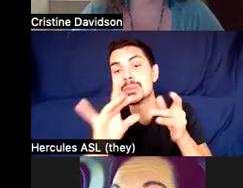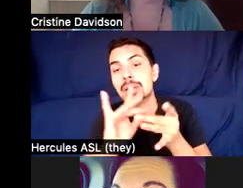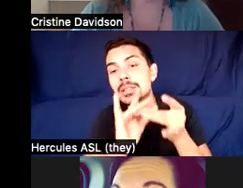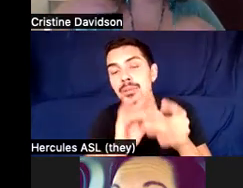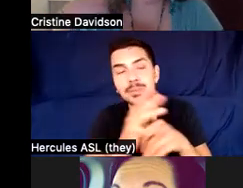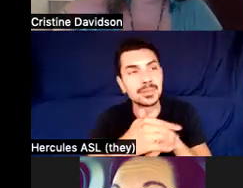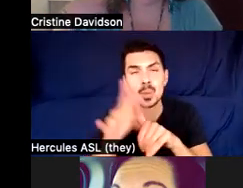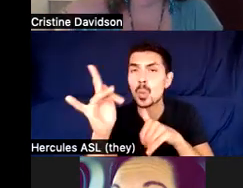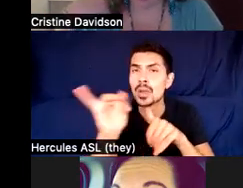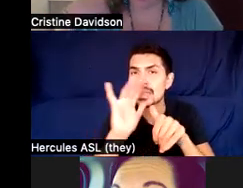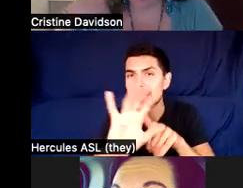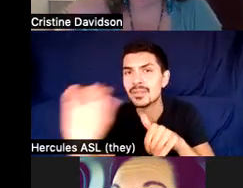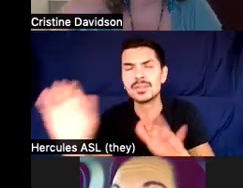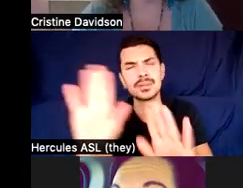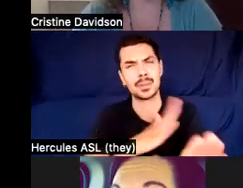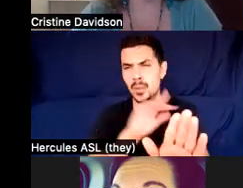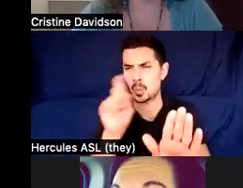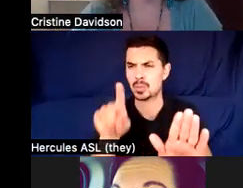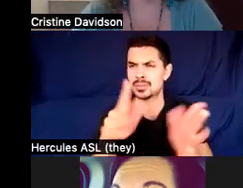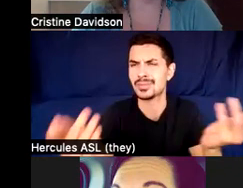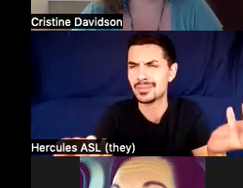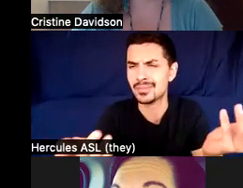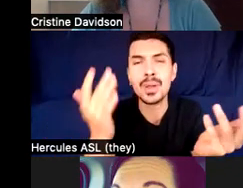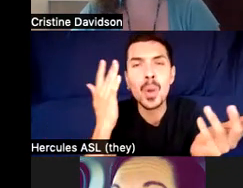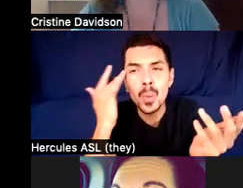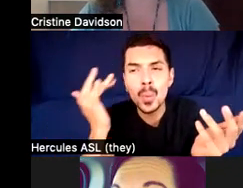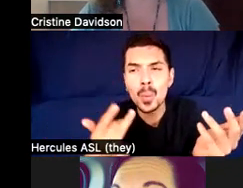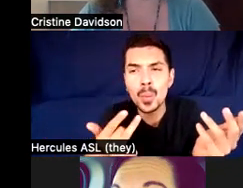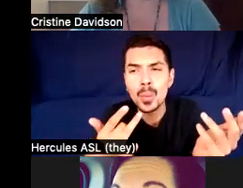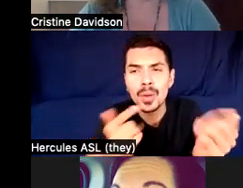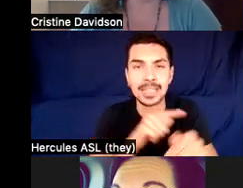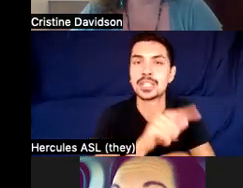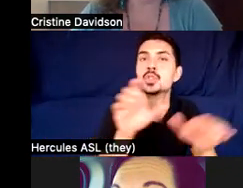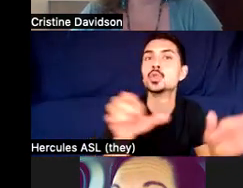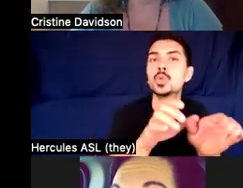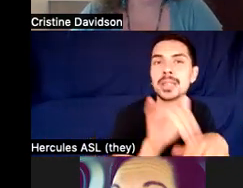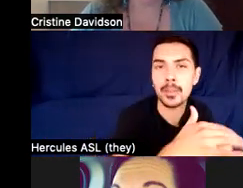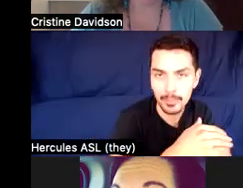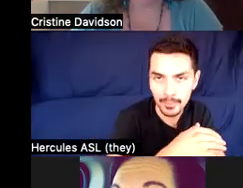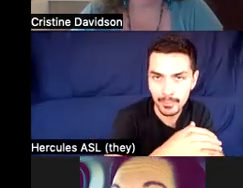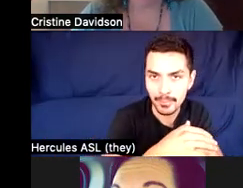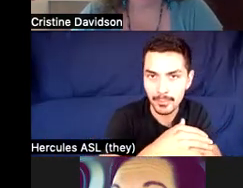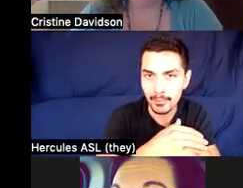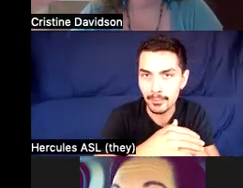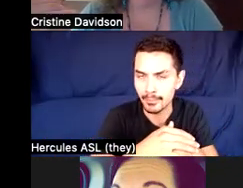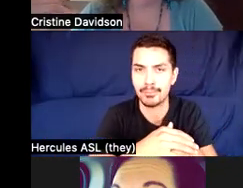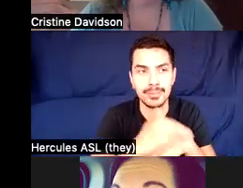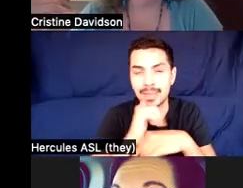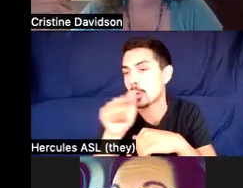leave? And my question is always, well, how come he's doing it? Right? And so